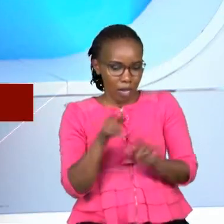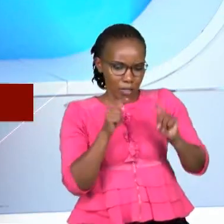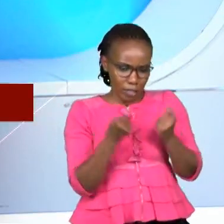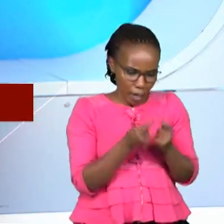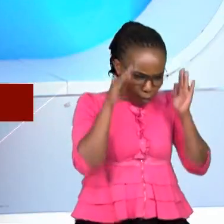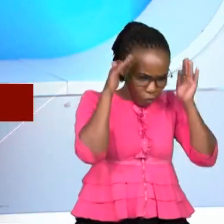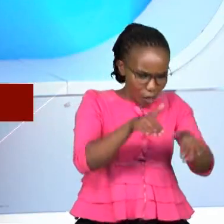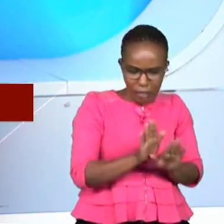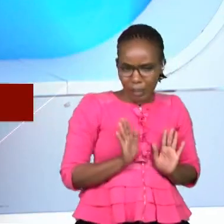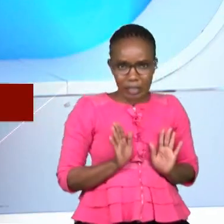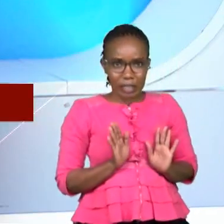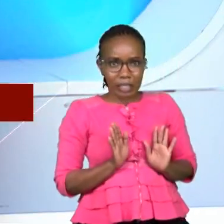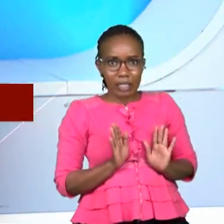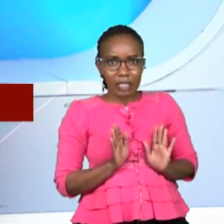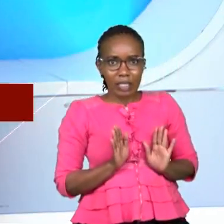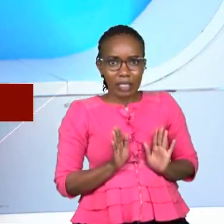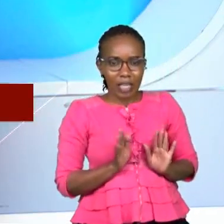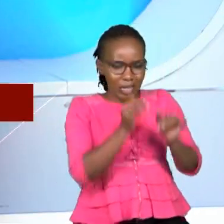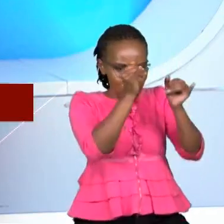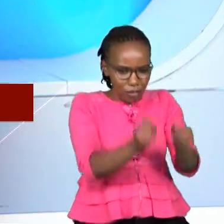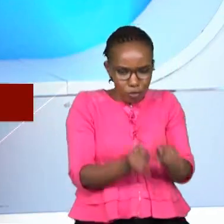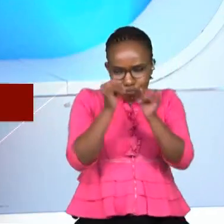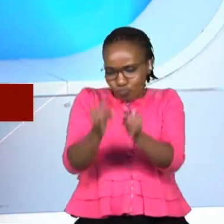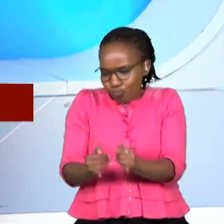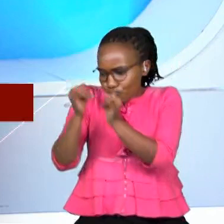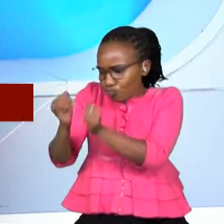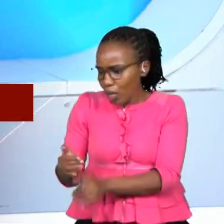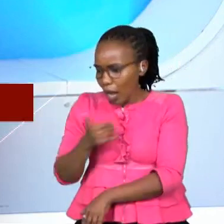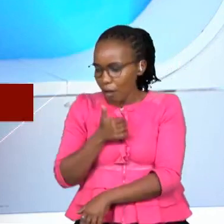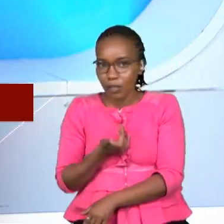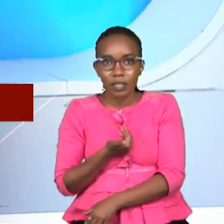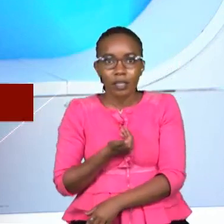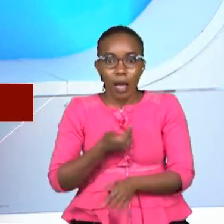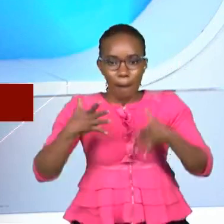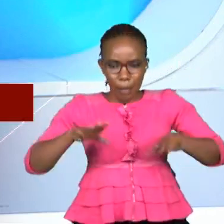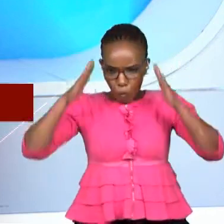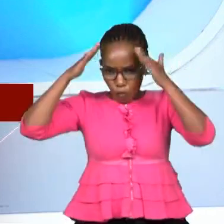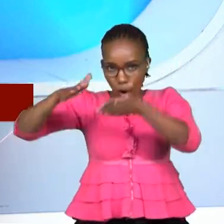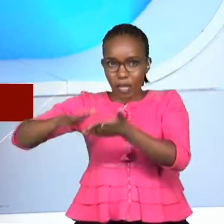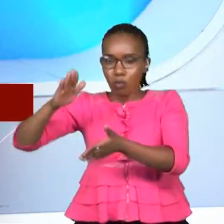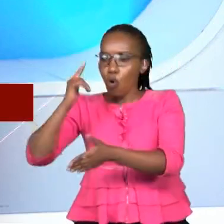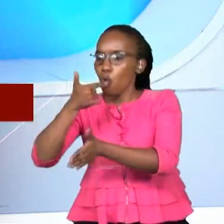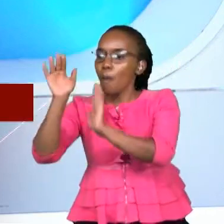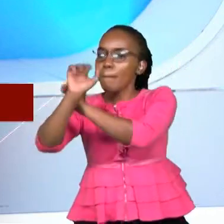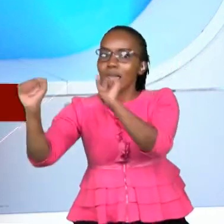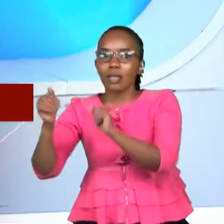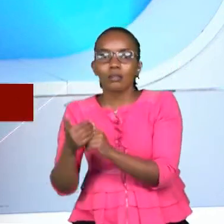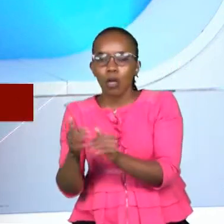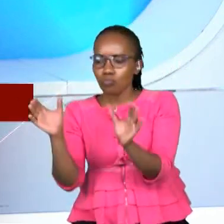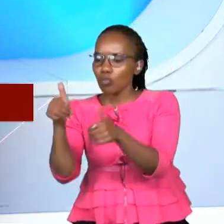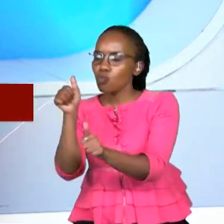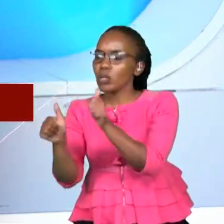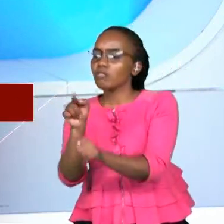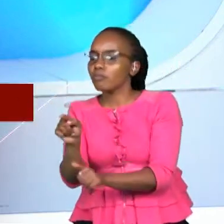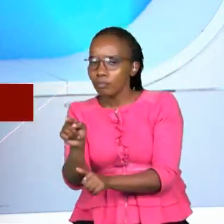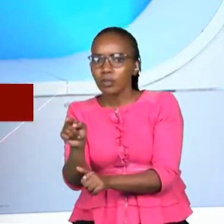And most of the time, they are tied around individuals. Yes. And so the individual, people concentrate a lot on who is the president, which party or coalition is